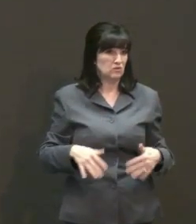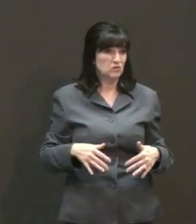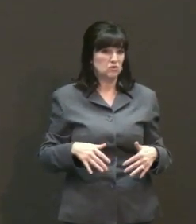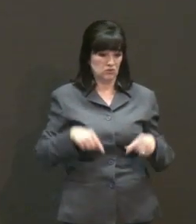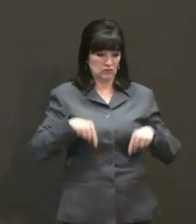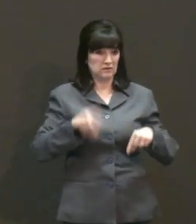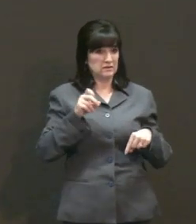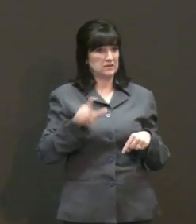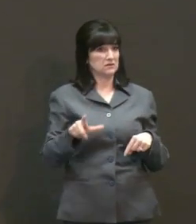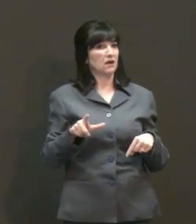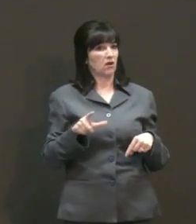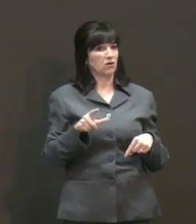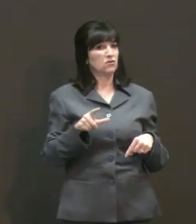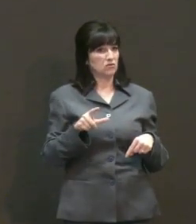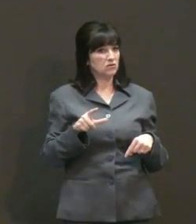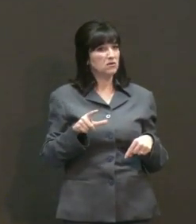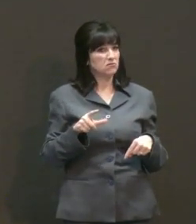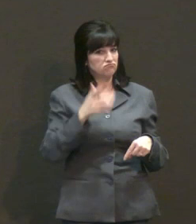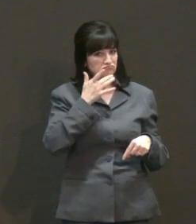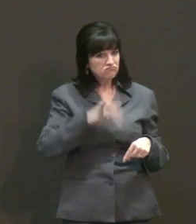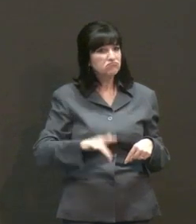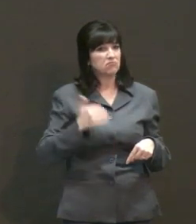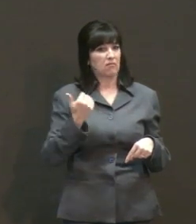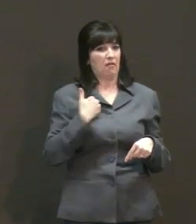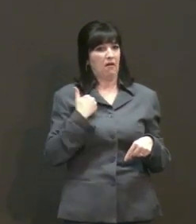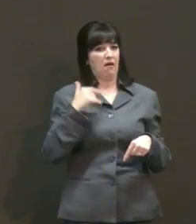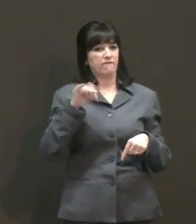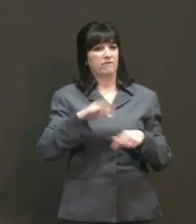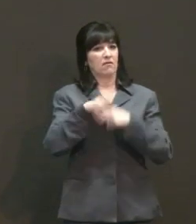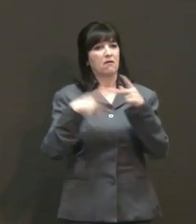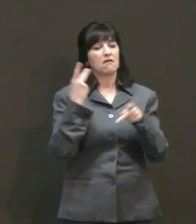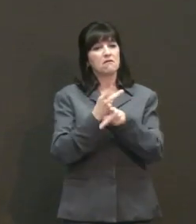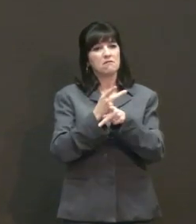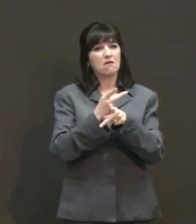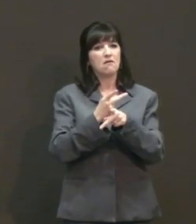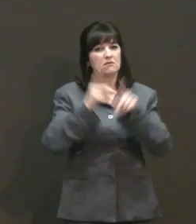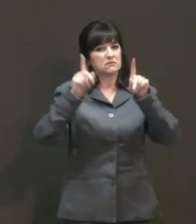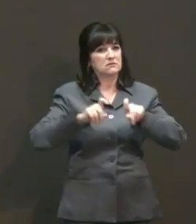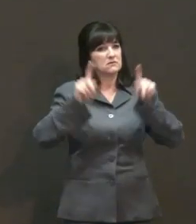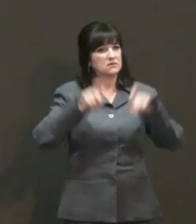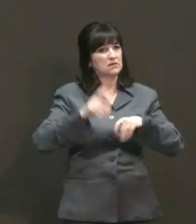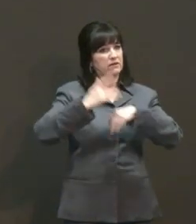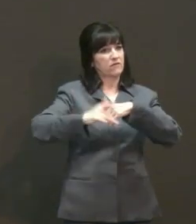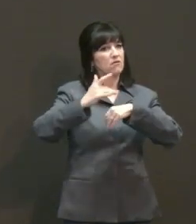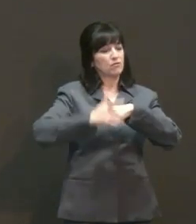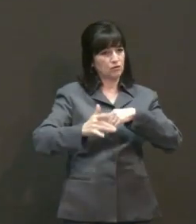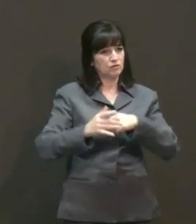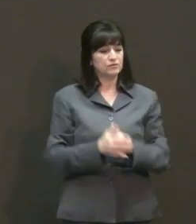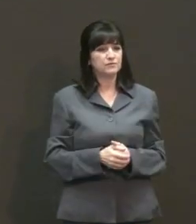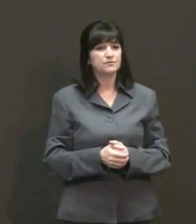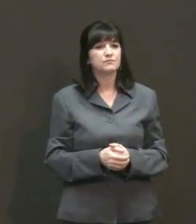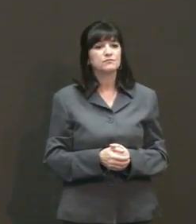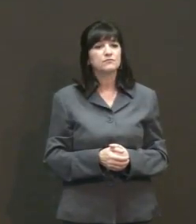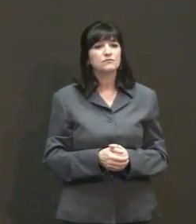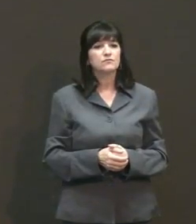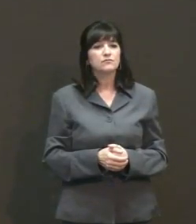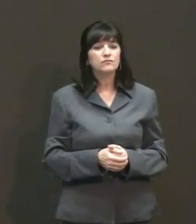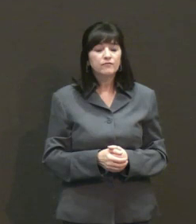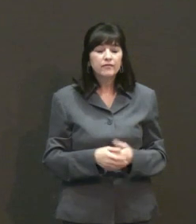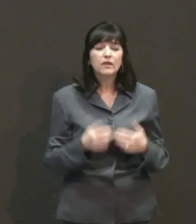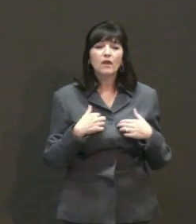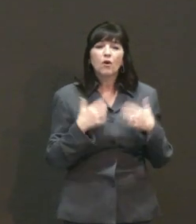that Delawareans have had access to this level of testing. And finally, I want to touch base on